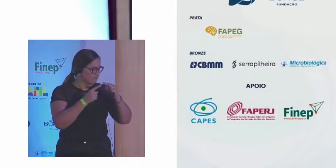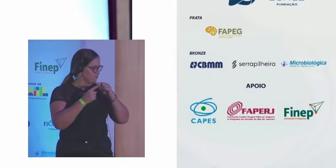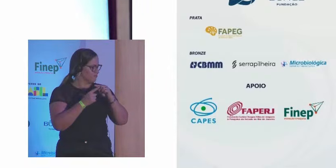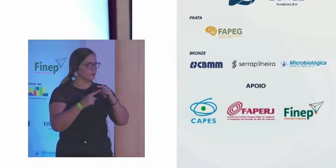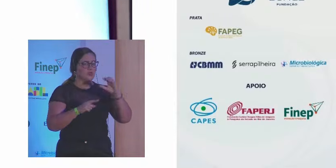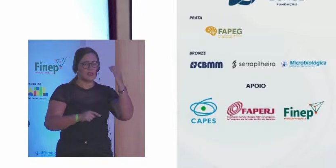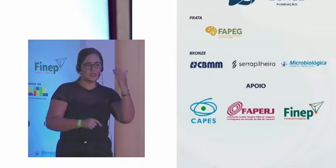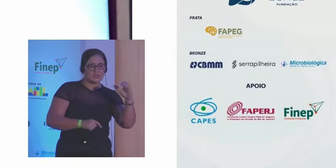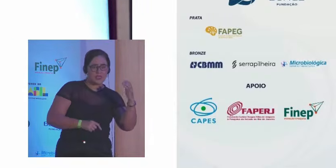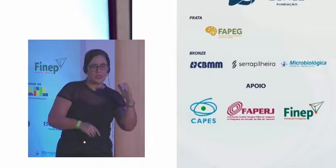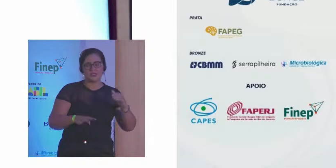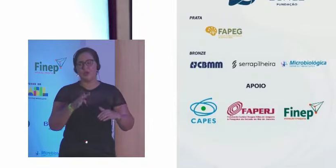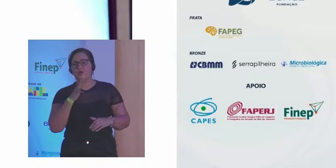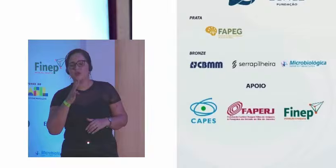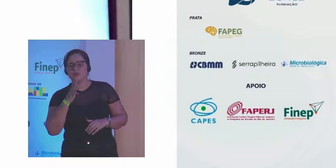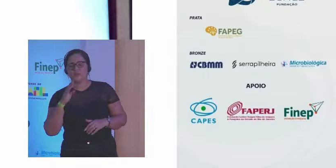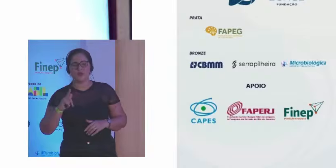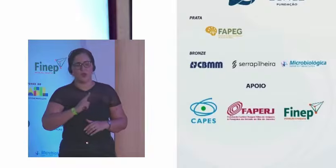the governance.